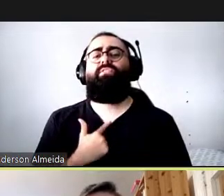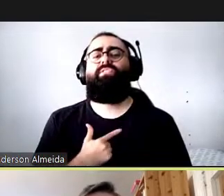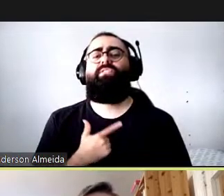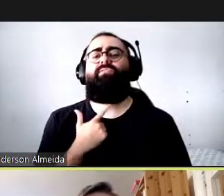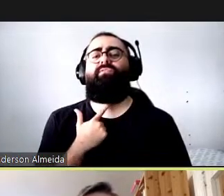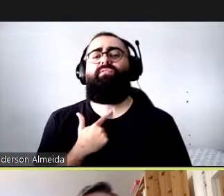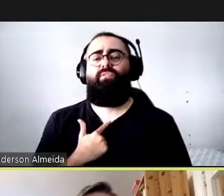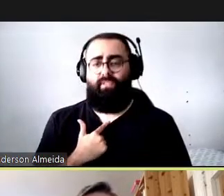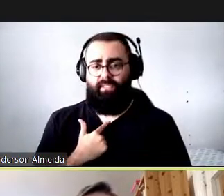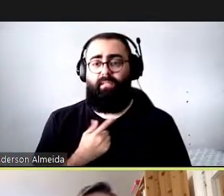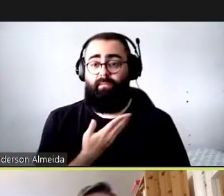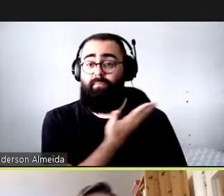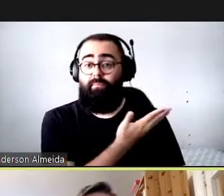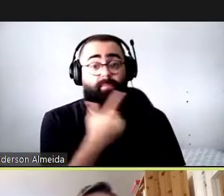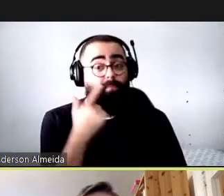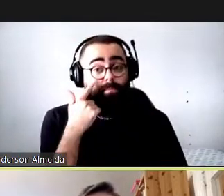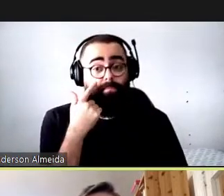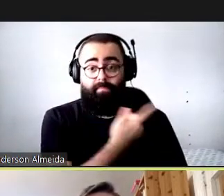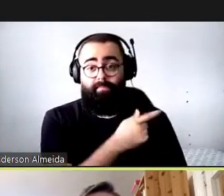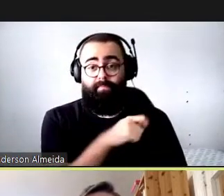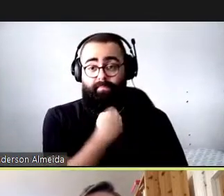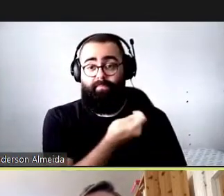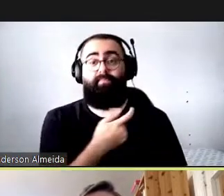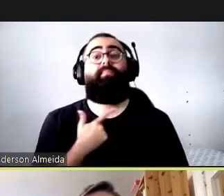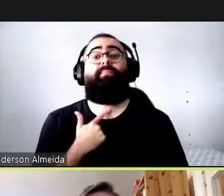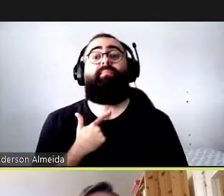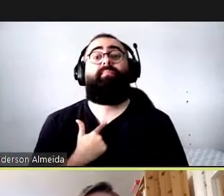which looks like this.